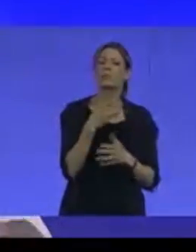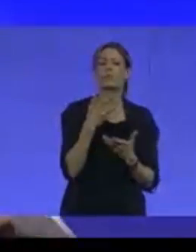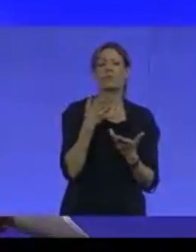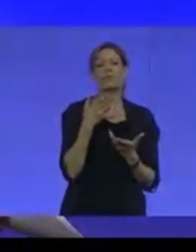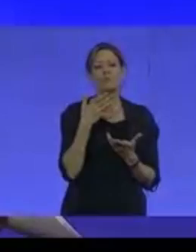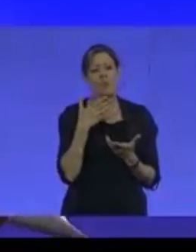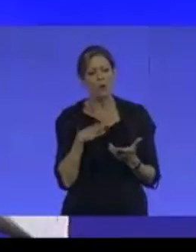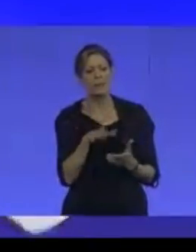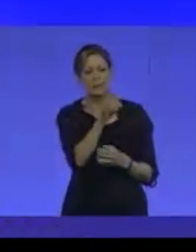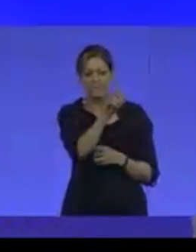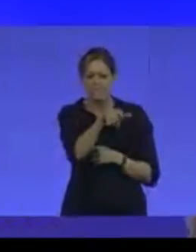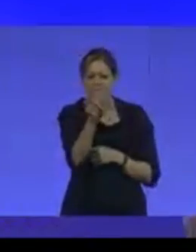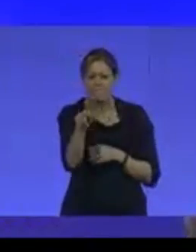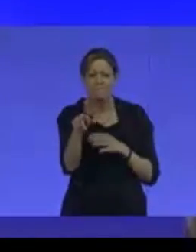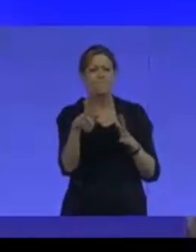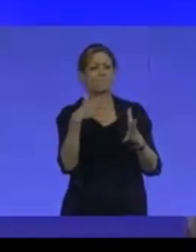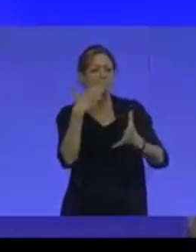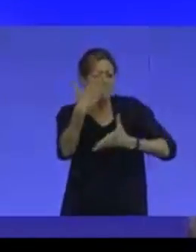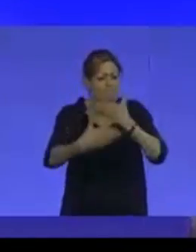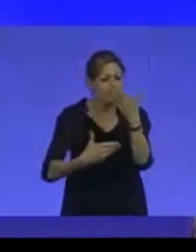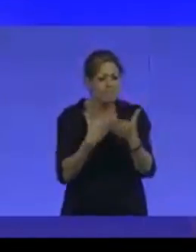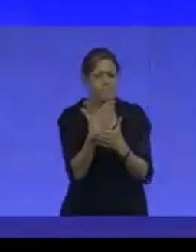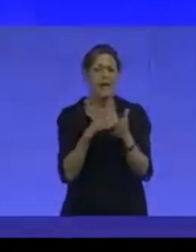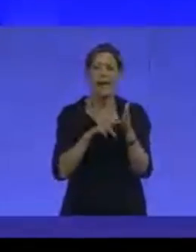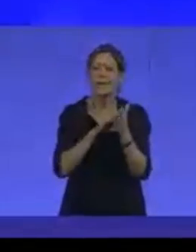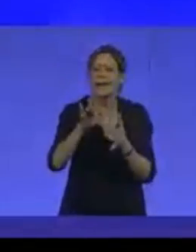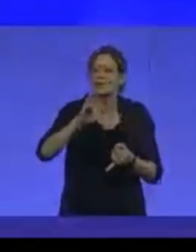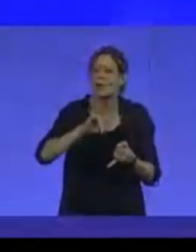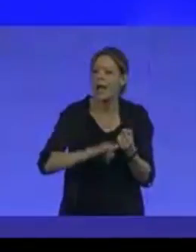don't know what it is. We didn't tell them what to say,